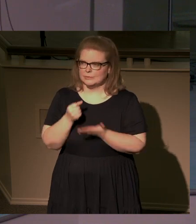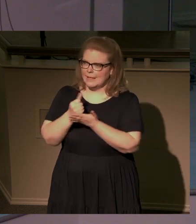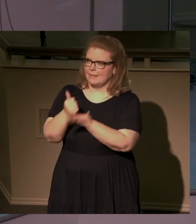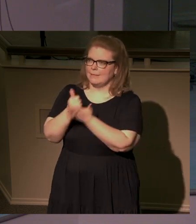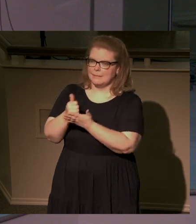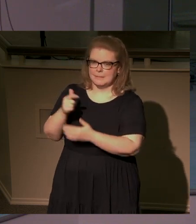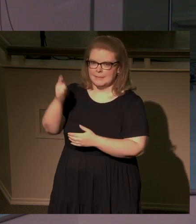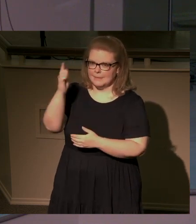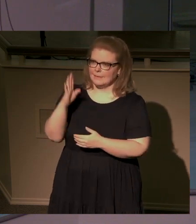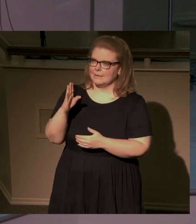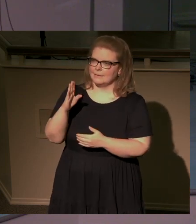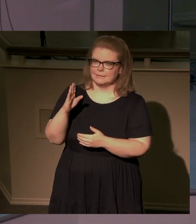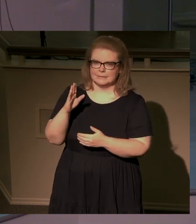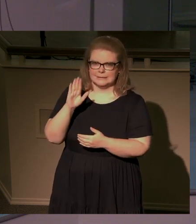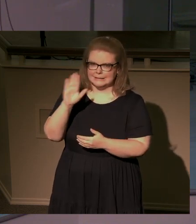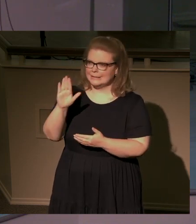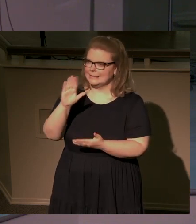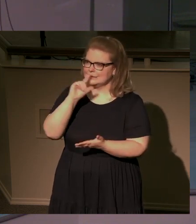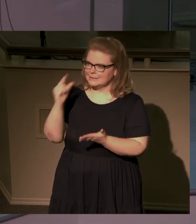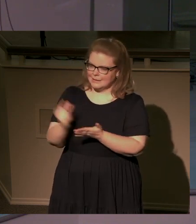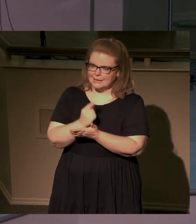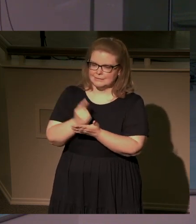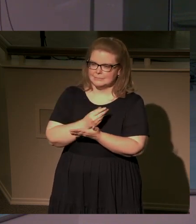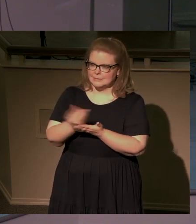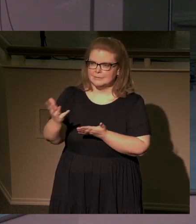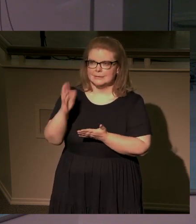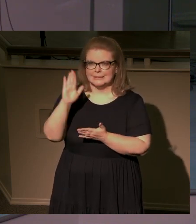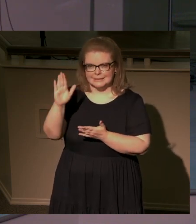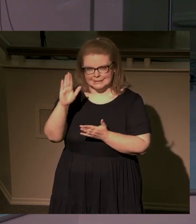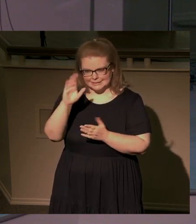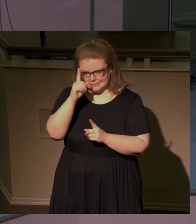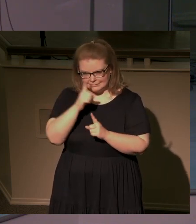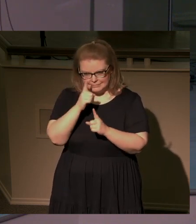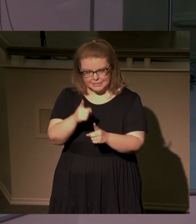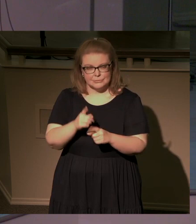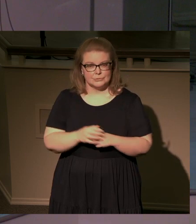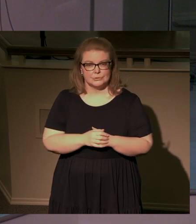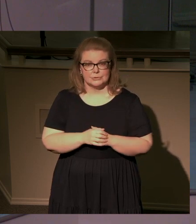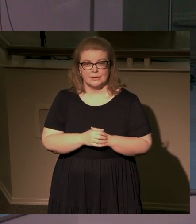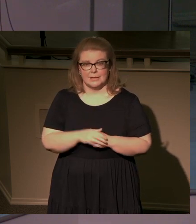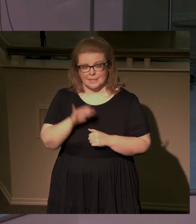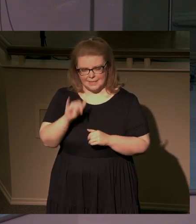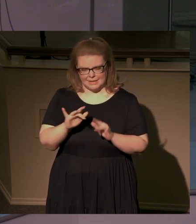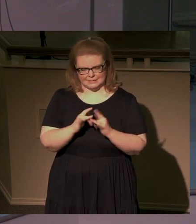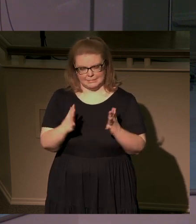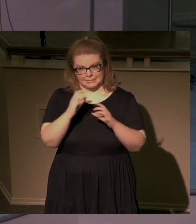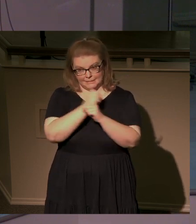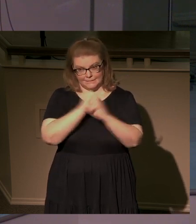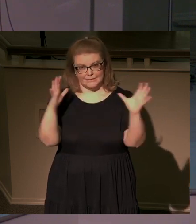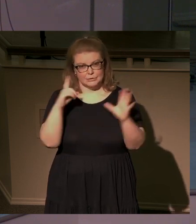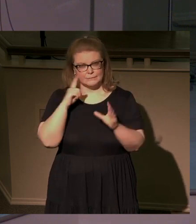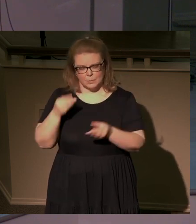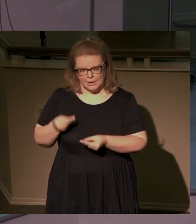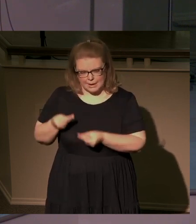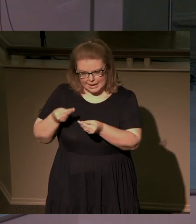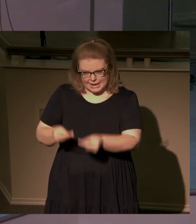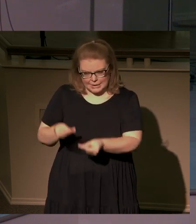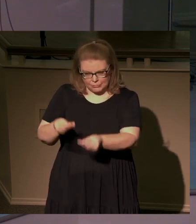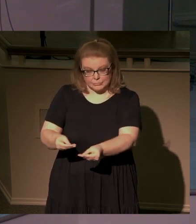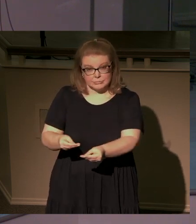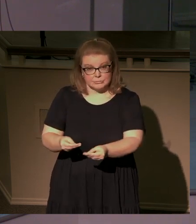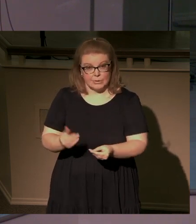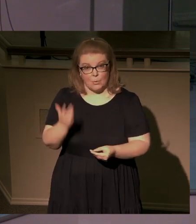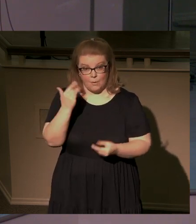are. That's the biblical vision for Heritage. It's why we have to have